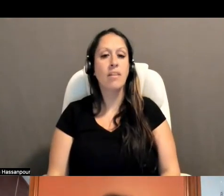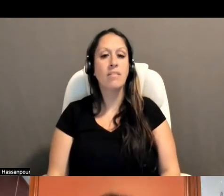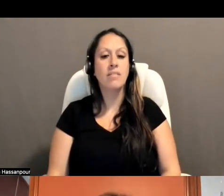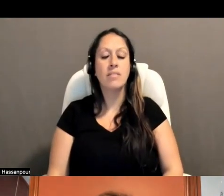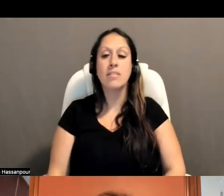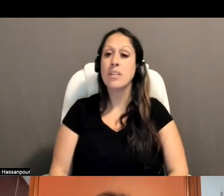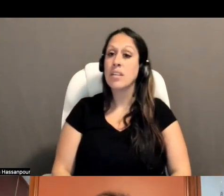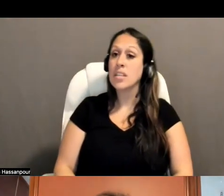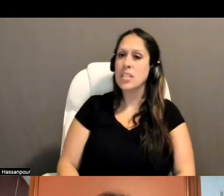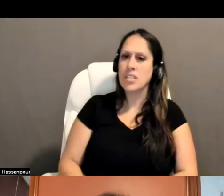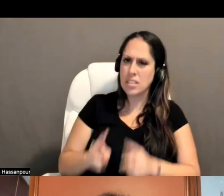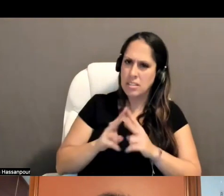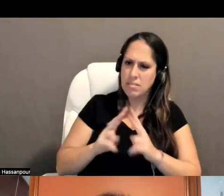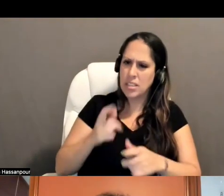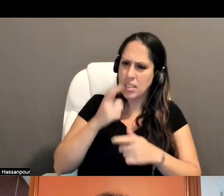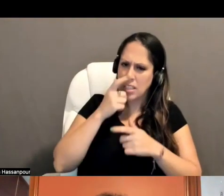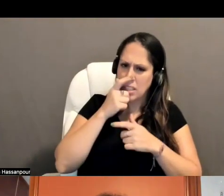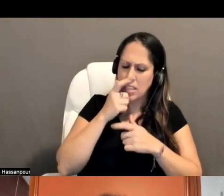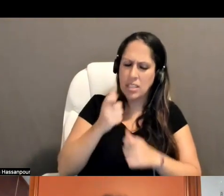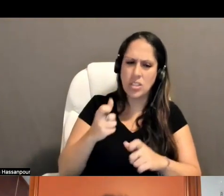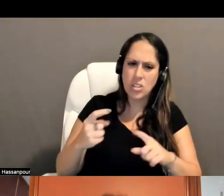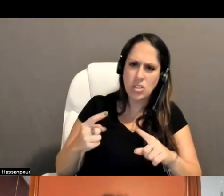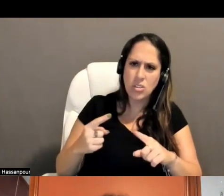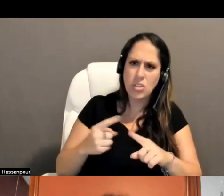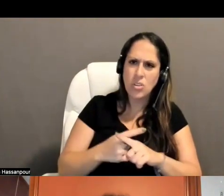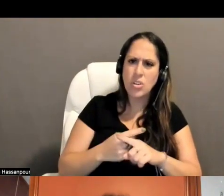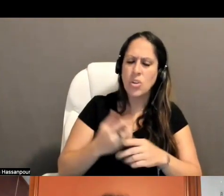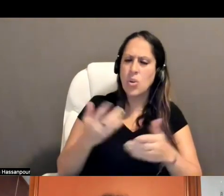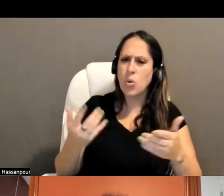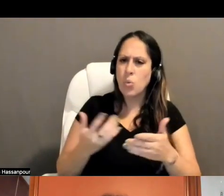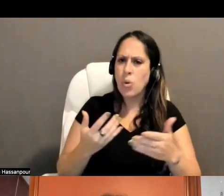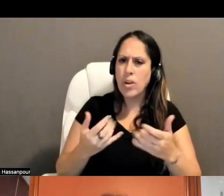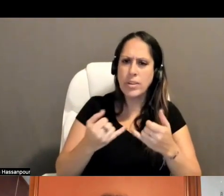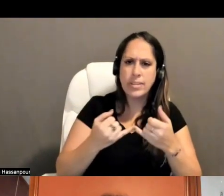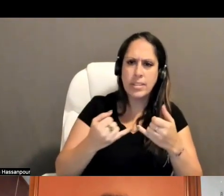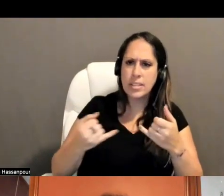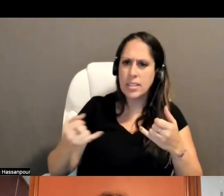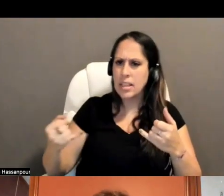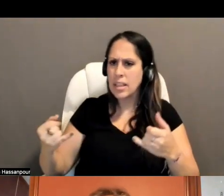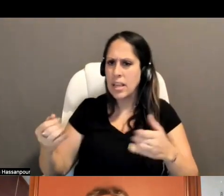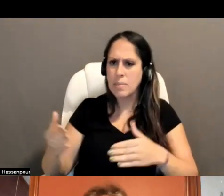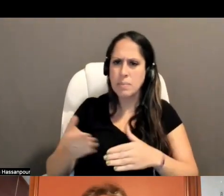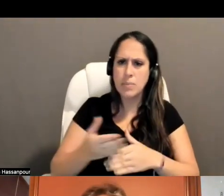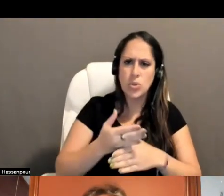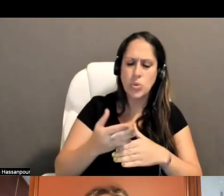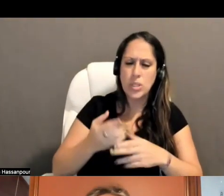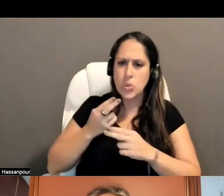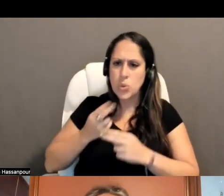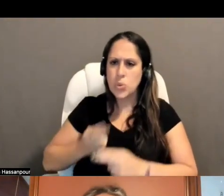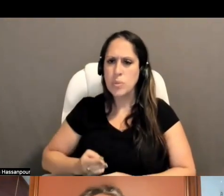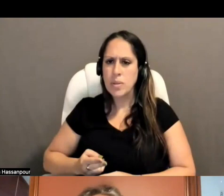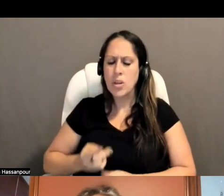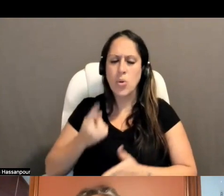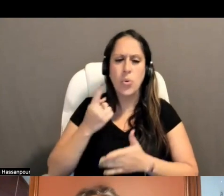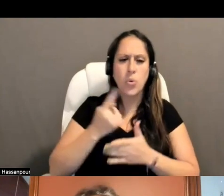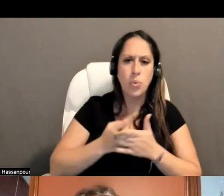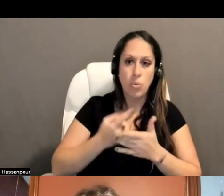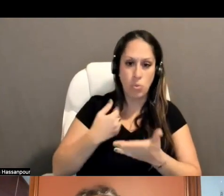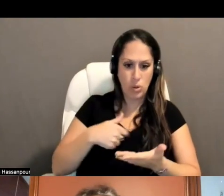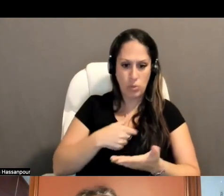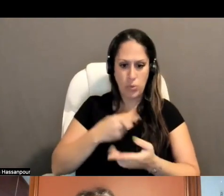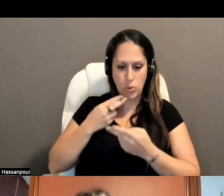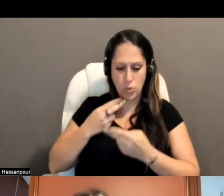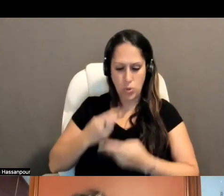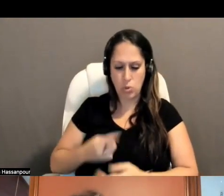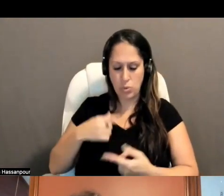That is a really interesting cross. I mean, where is the line between humanity, right? What defines us as humanity